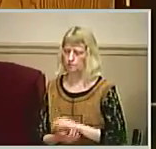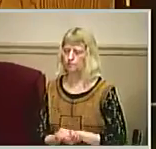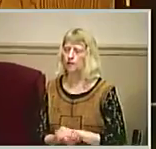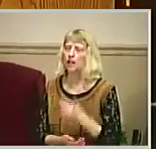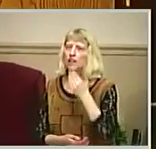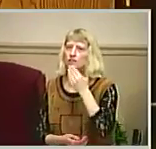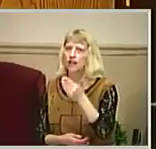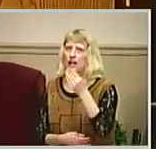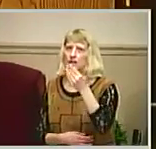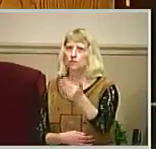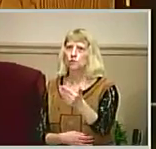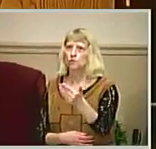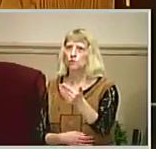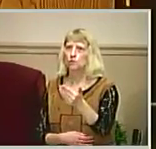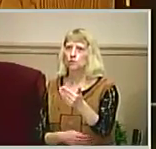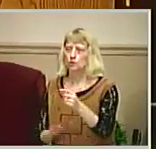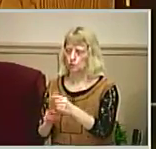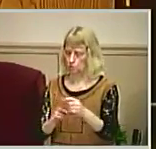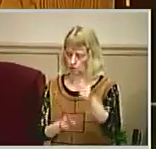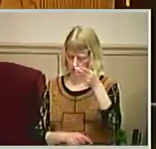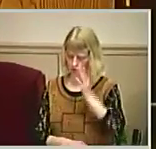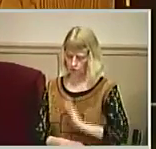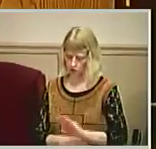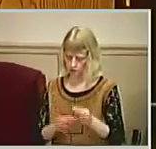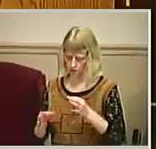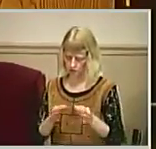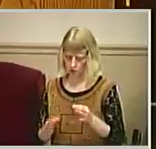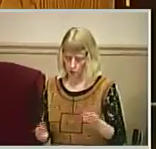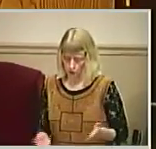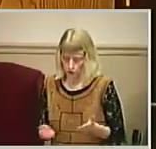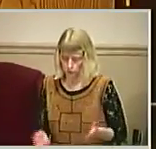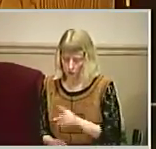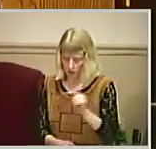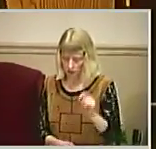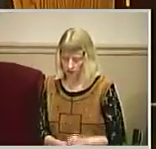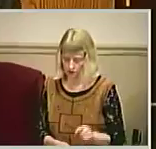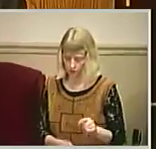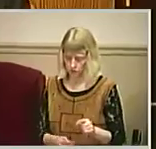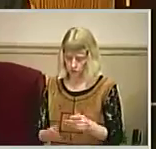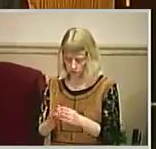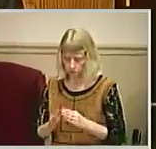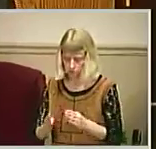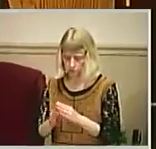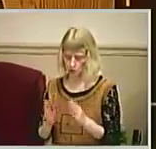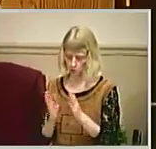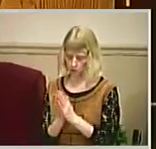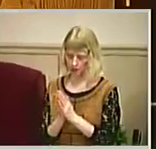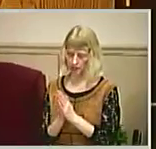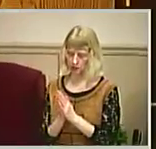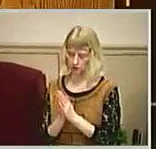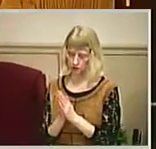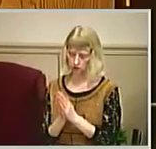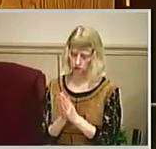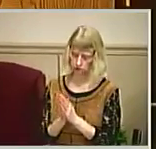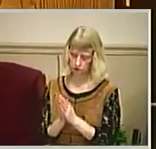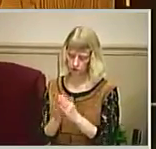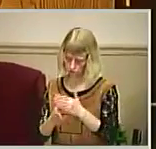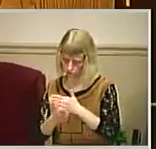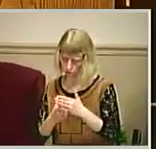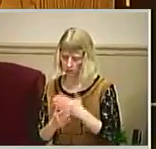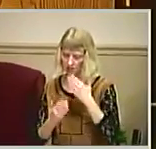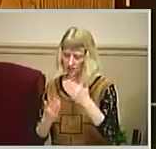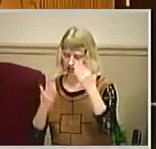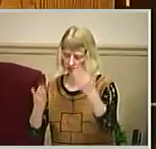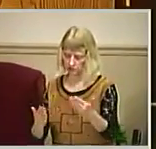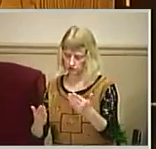be thankful. As the Word of God says, I exhort therefore that first of all, supplication, prayers, intercessions, and giving of thanks